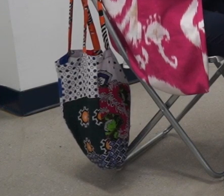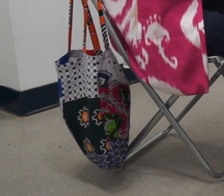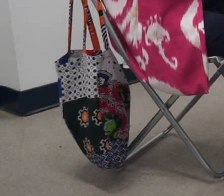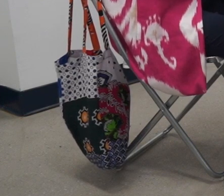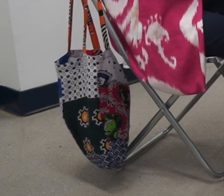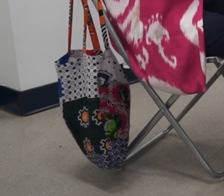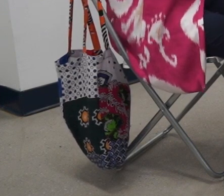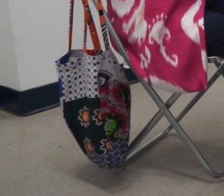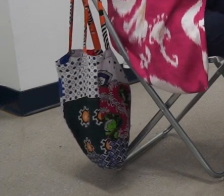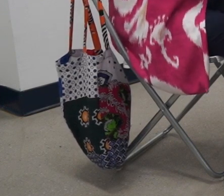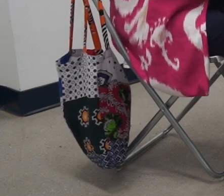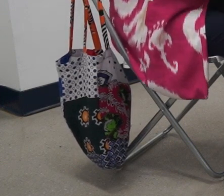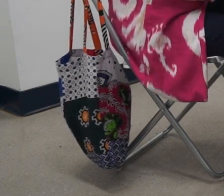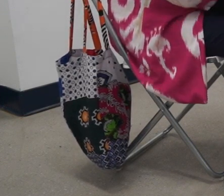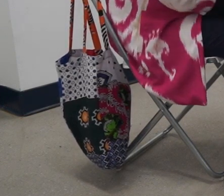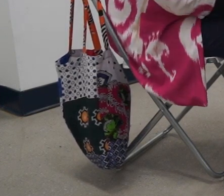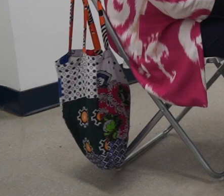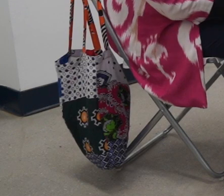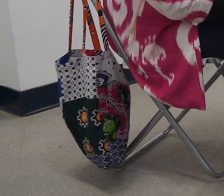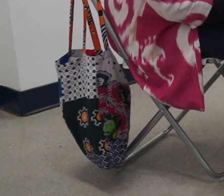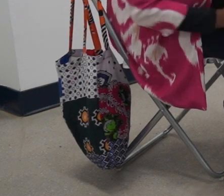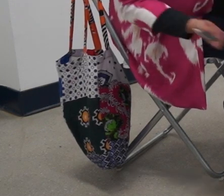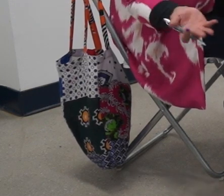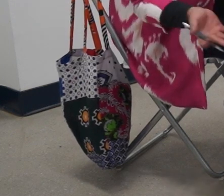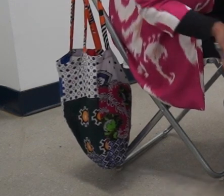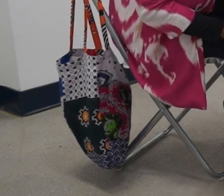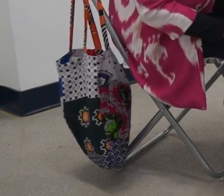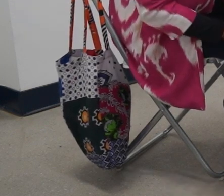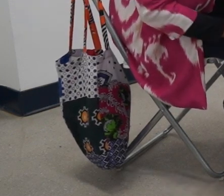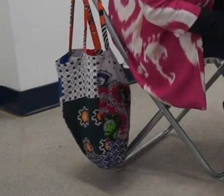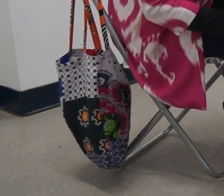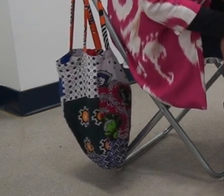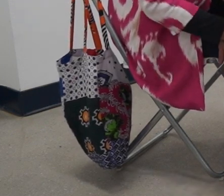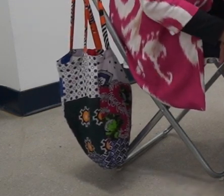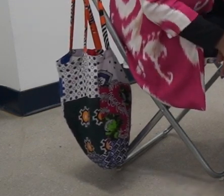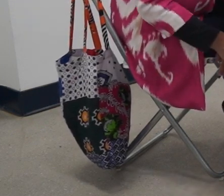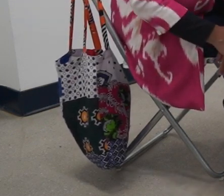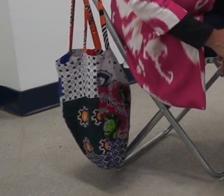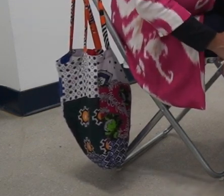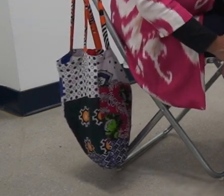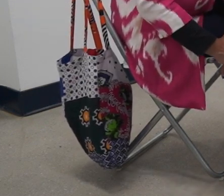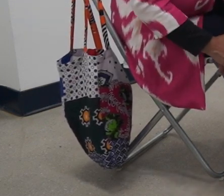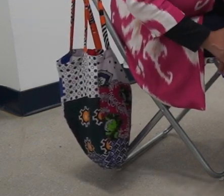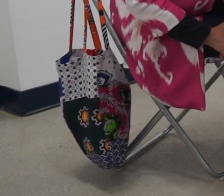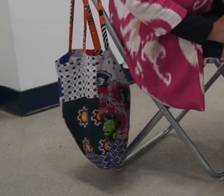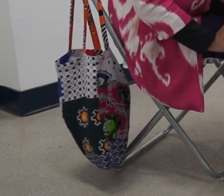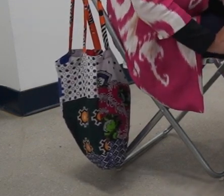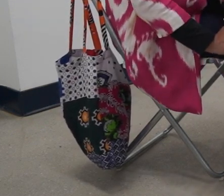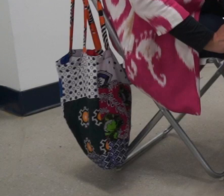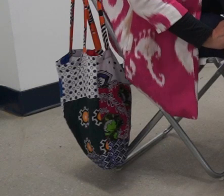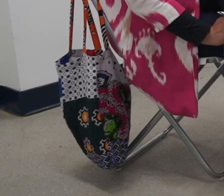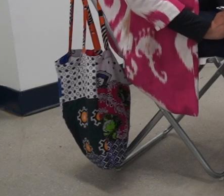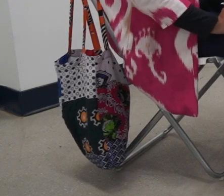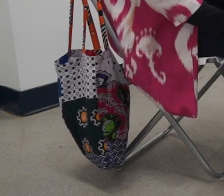Yeah, I mean, I would say I agree with everything you said. I think that I want to validate what you're feeling. I think that many of us feel that way, right? And